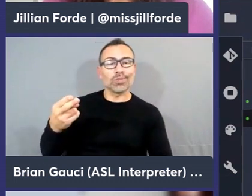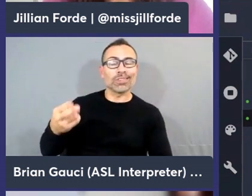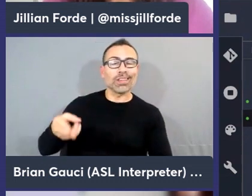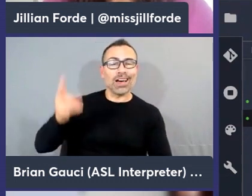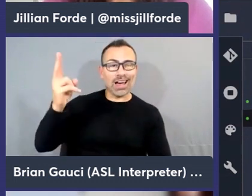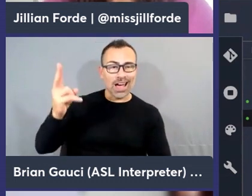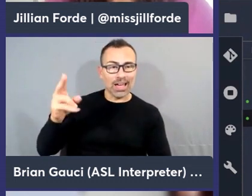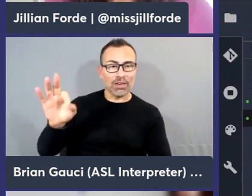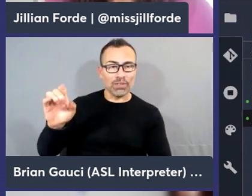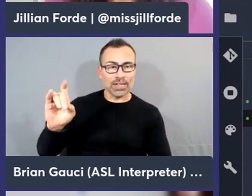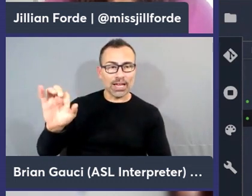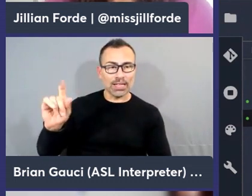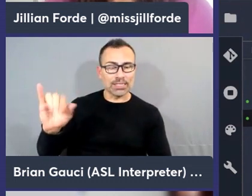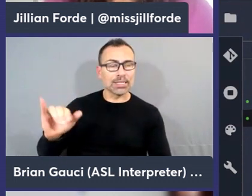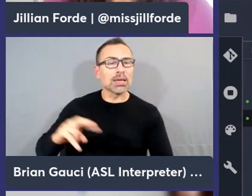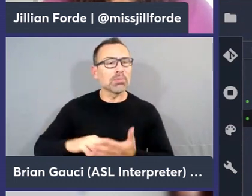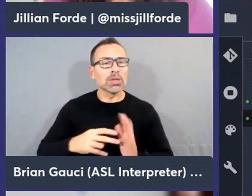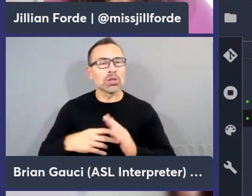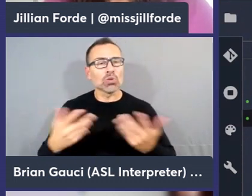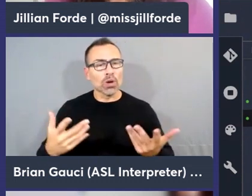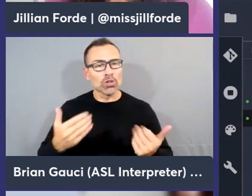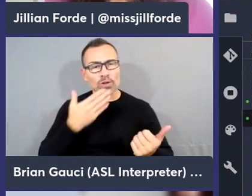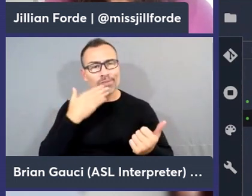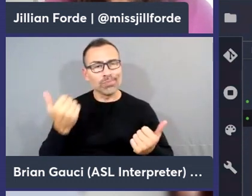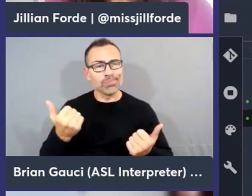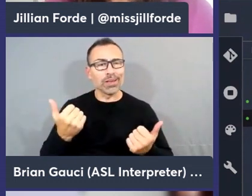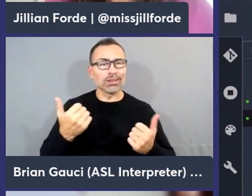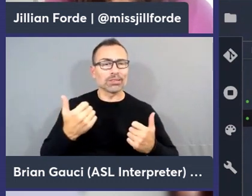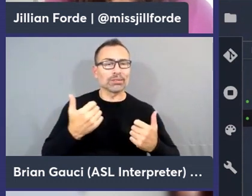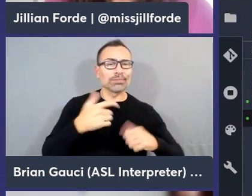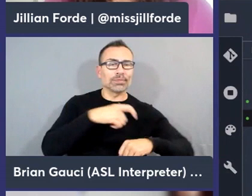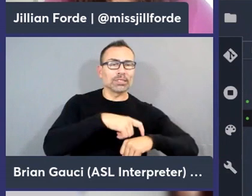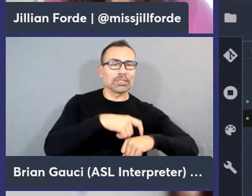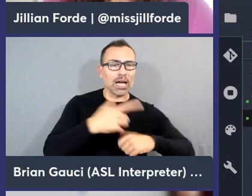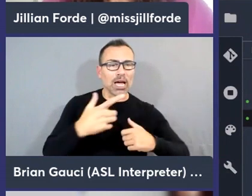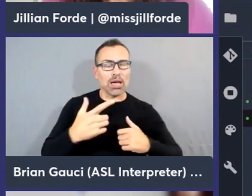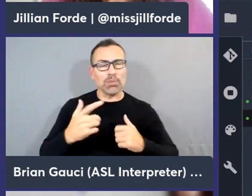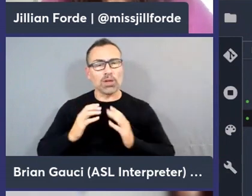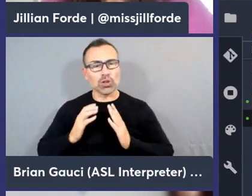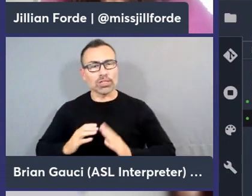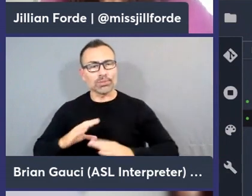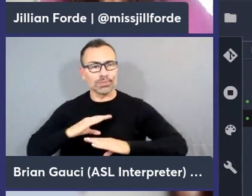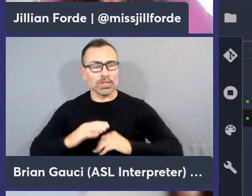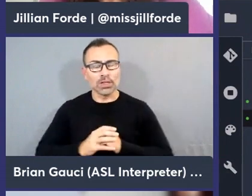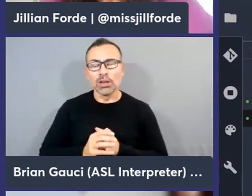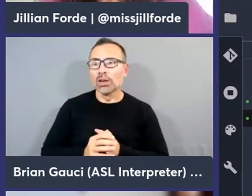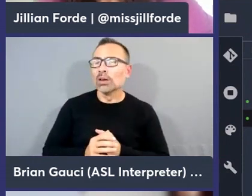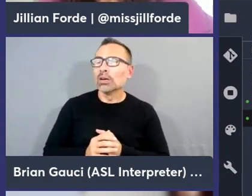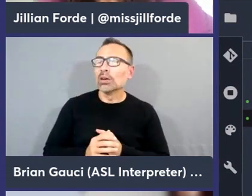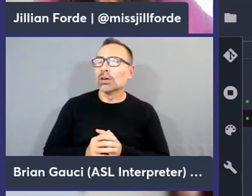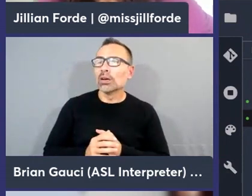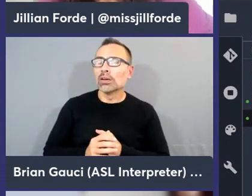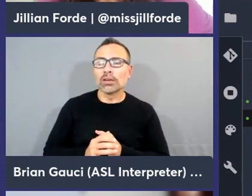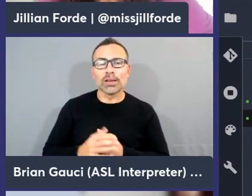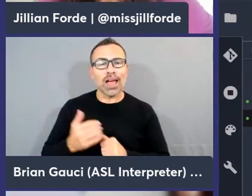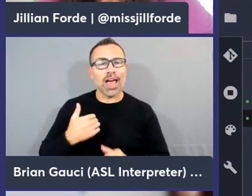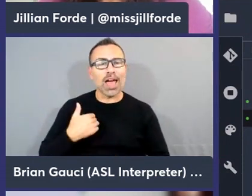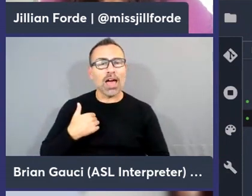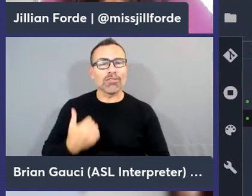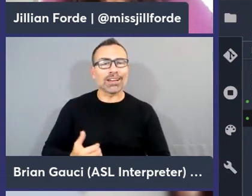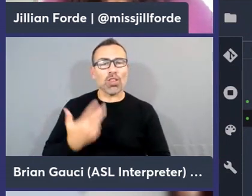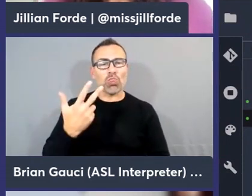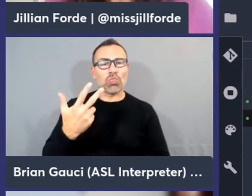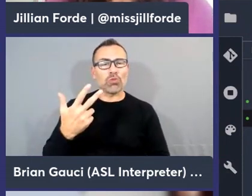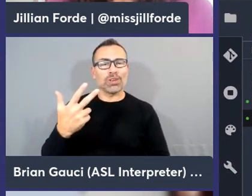a better time and cost profile. So faster tuning, up to 3x faster tuning is what you can